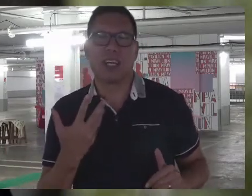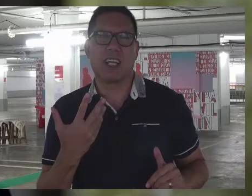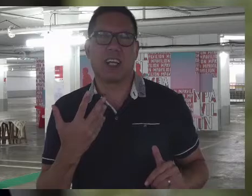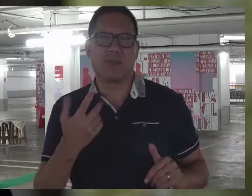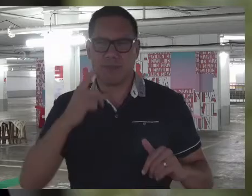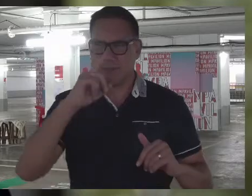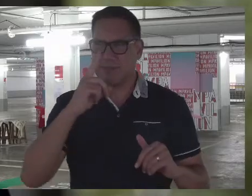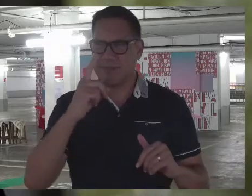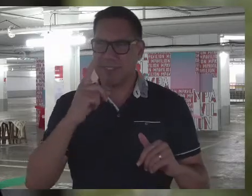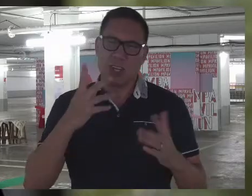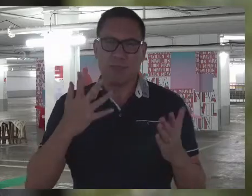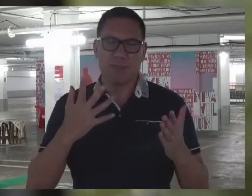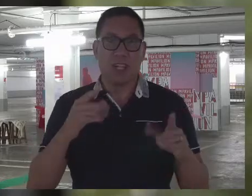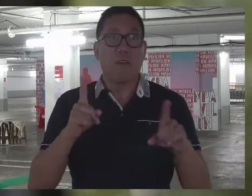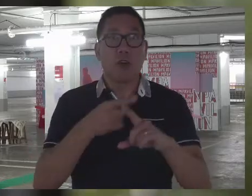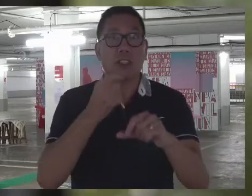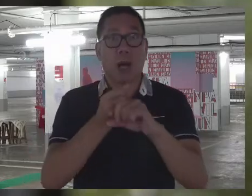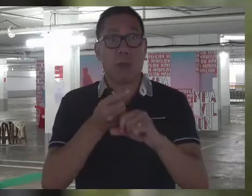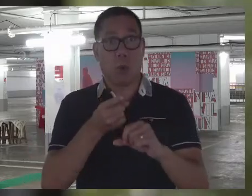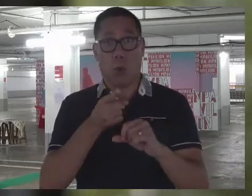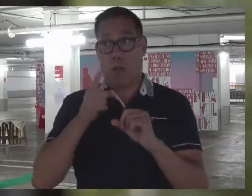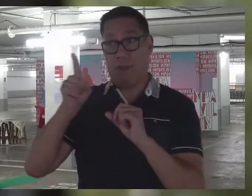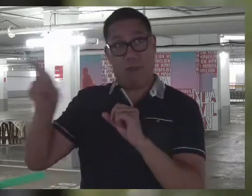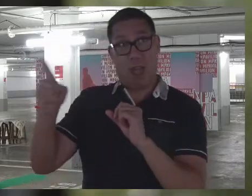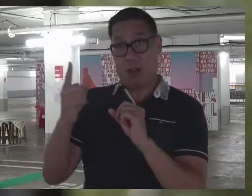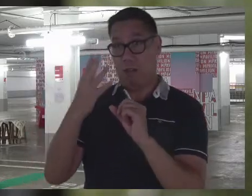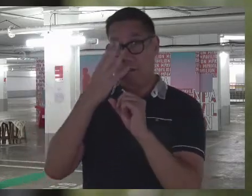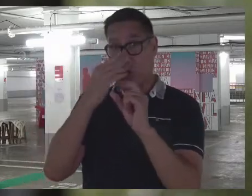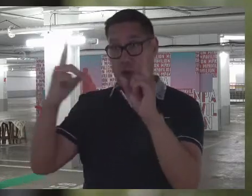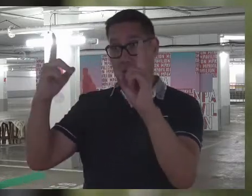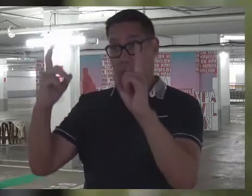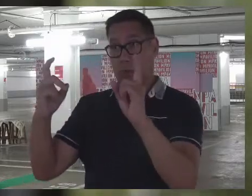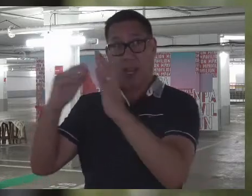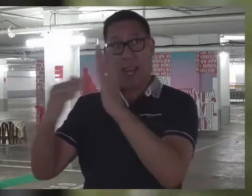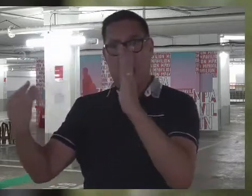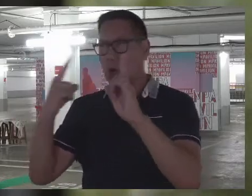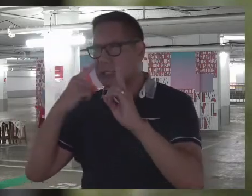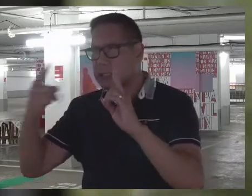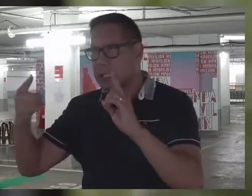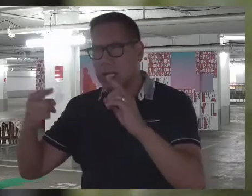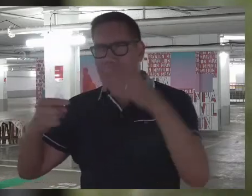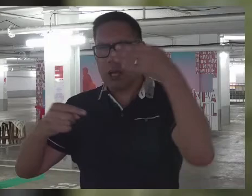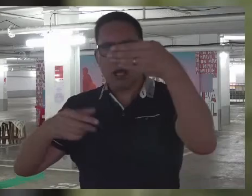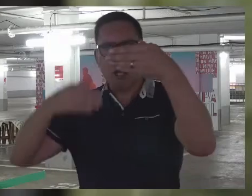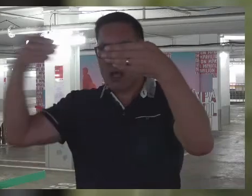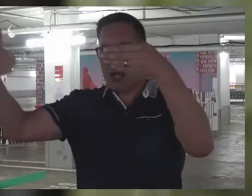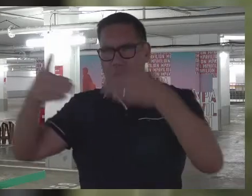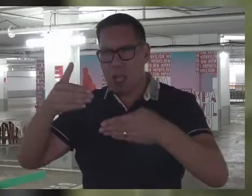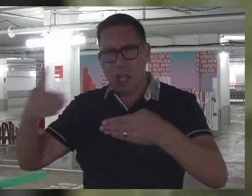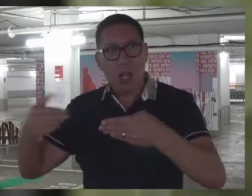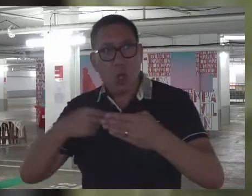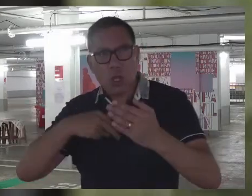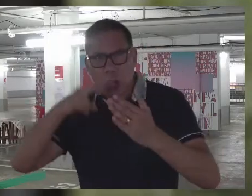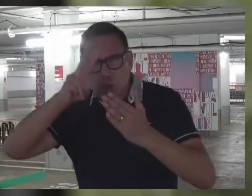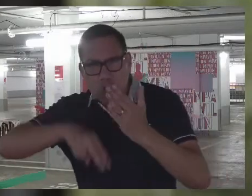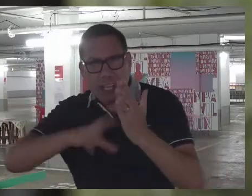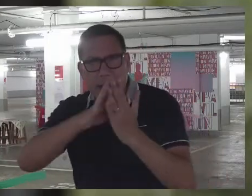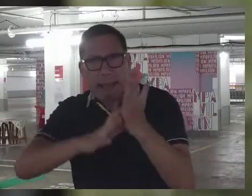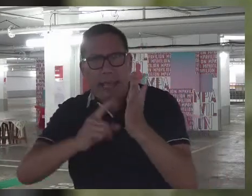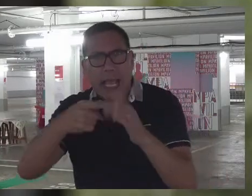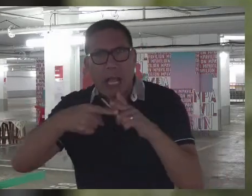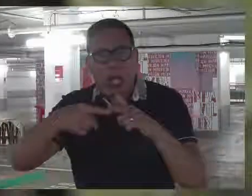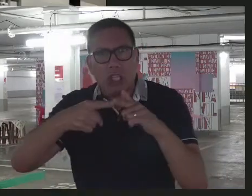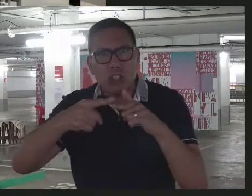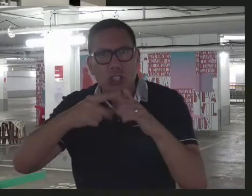work. So say like this one here, which is, I can see, I don't know if you can read the text can you read the text